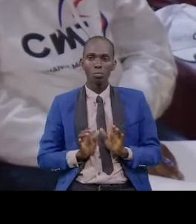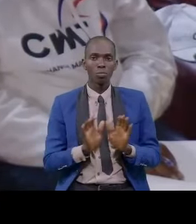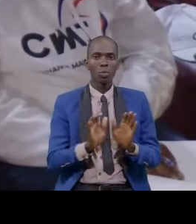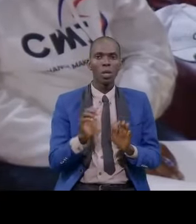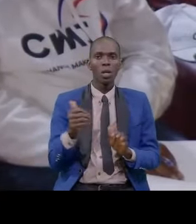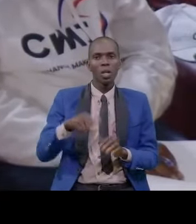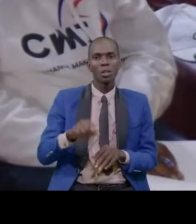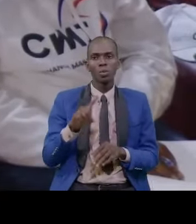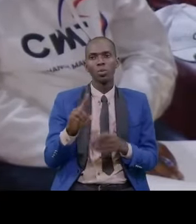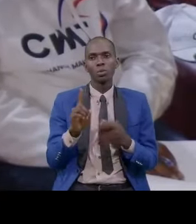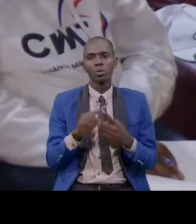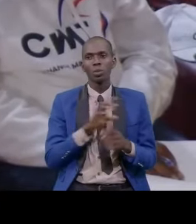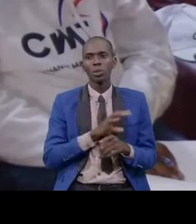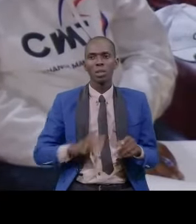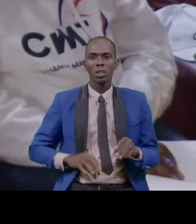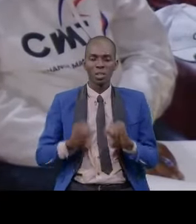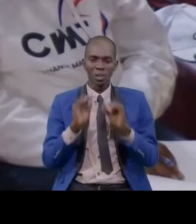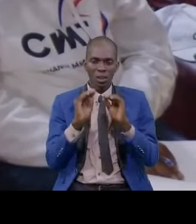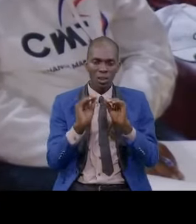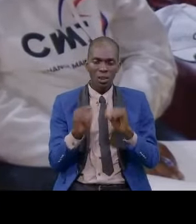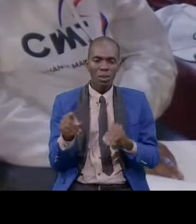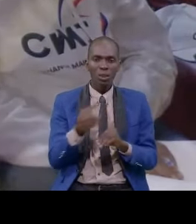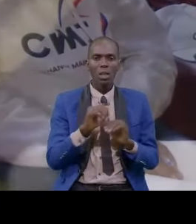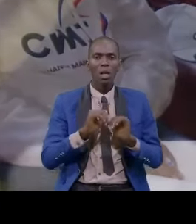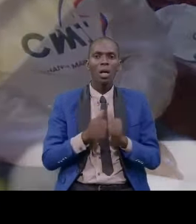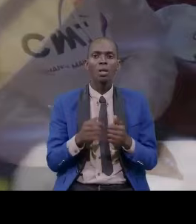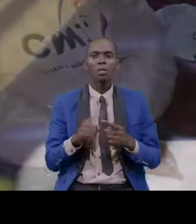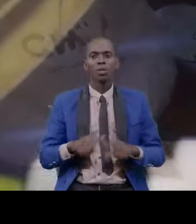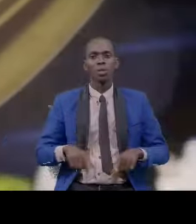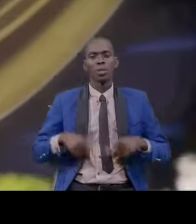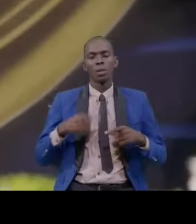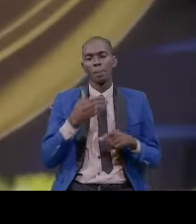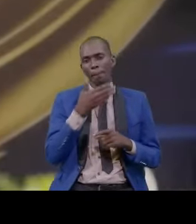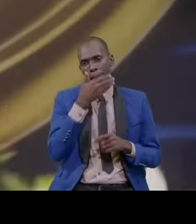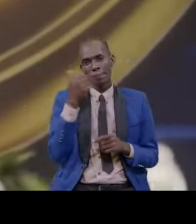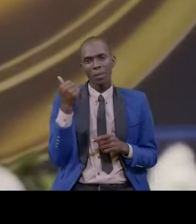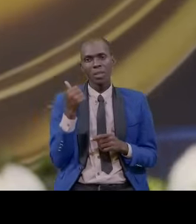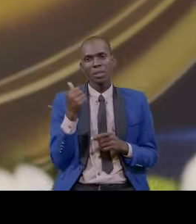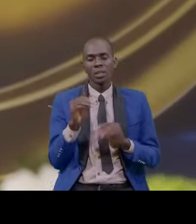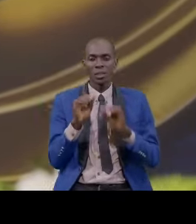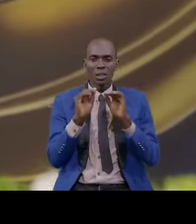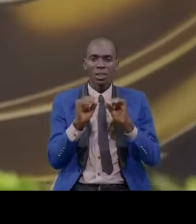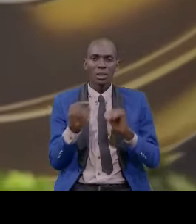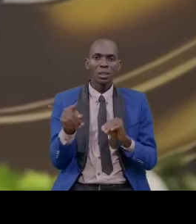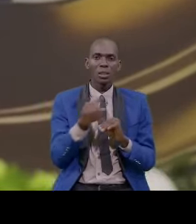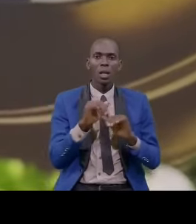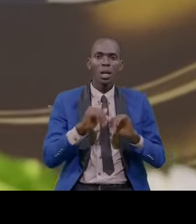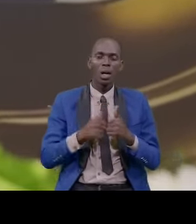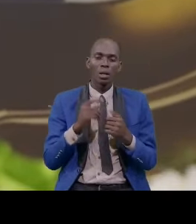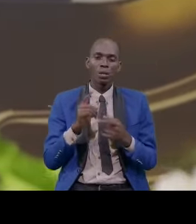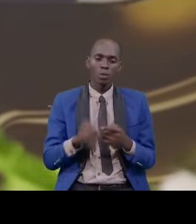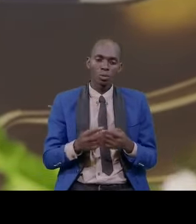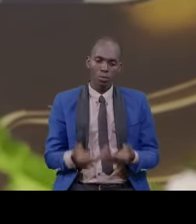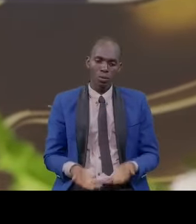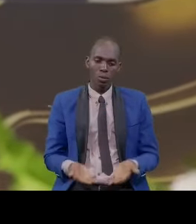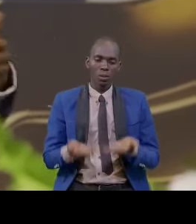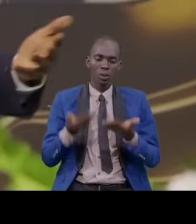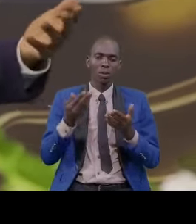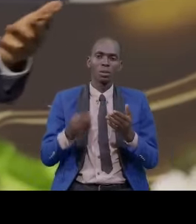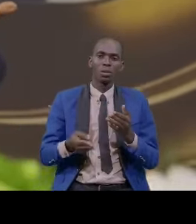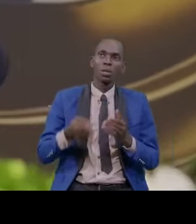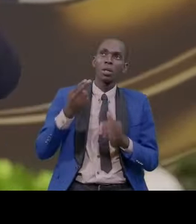them how to live better. Teach them how to rise higher than they have been.